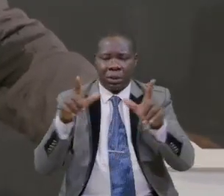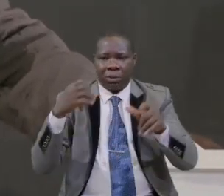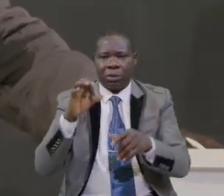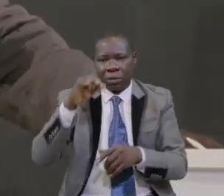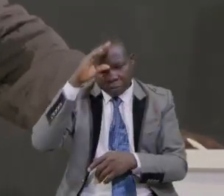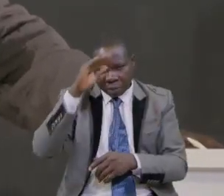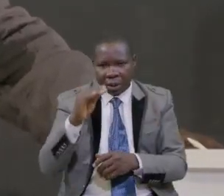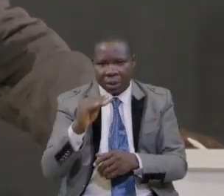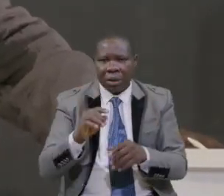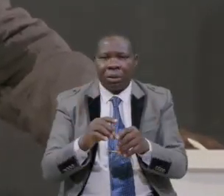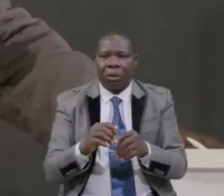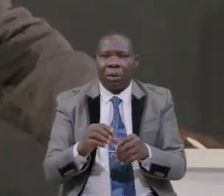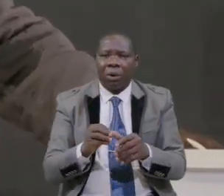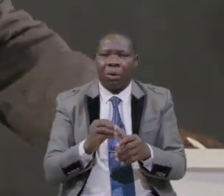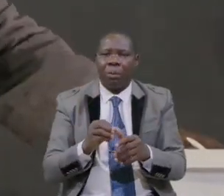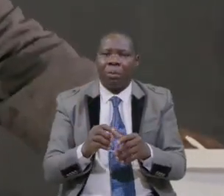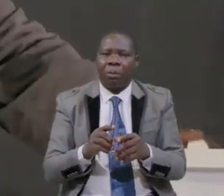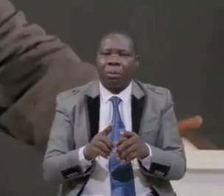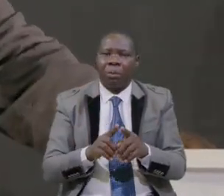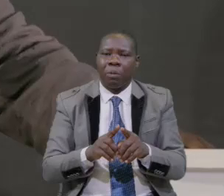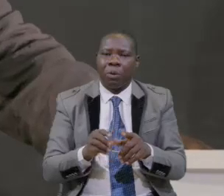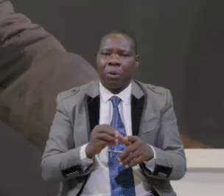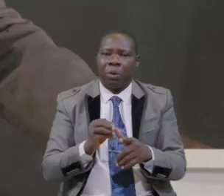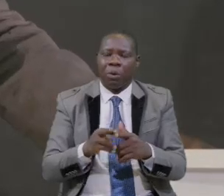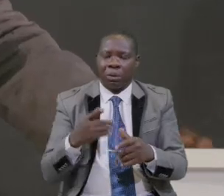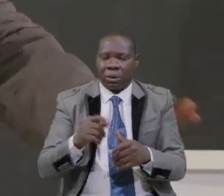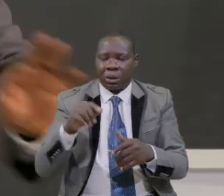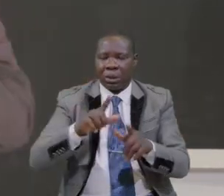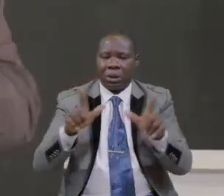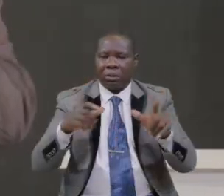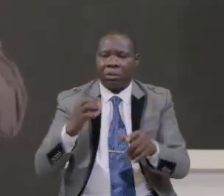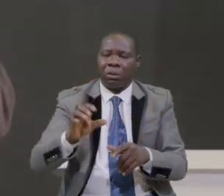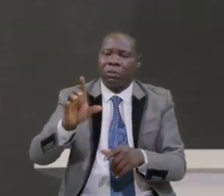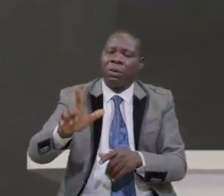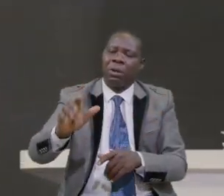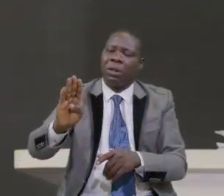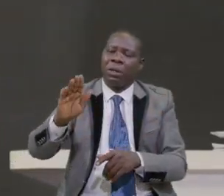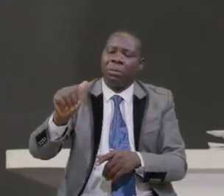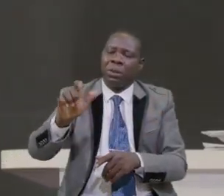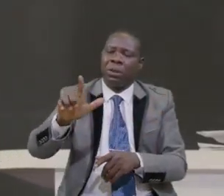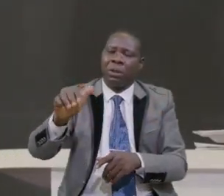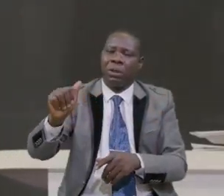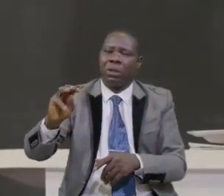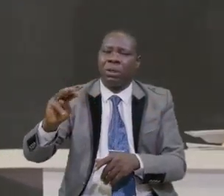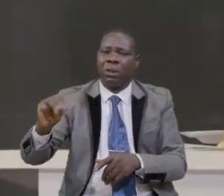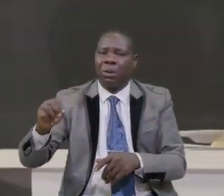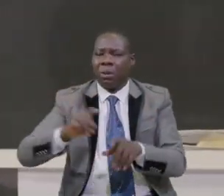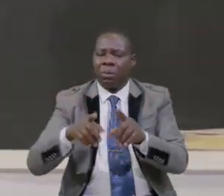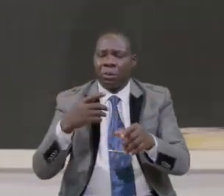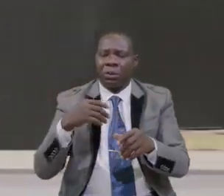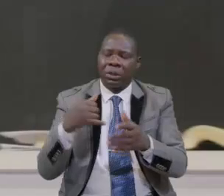language of Balaam. But the ass spoke in tongues, good language, perfect